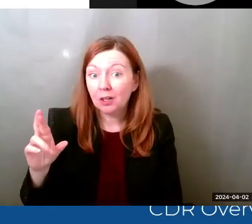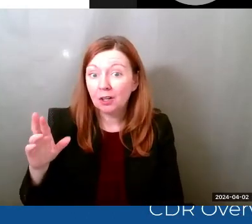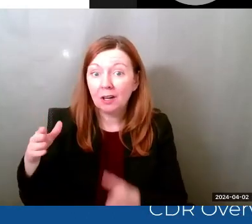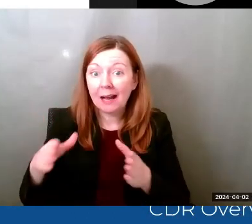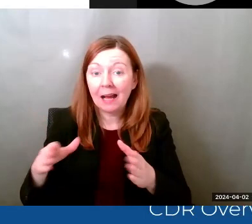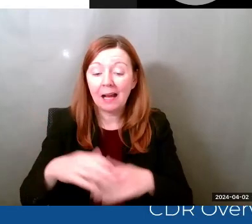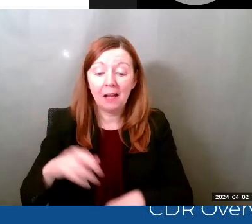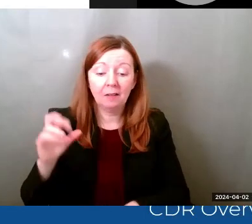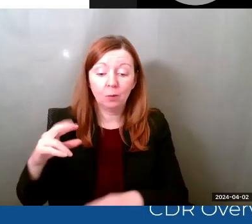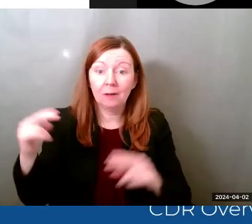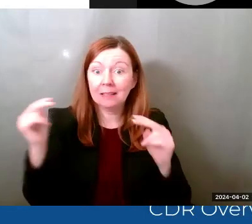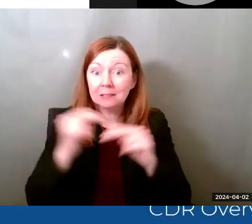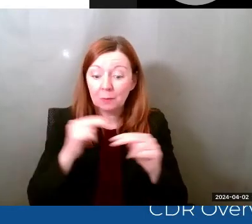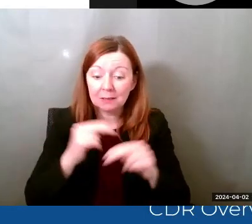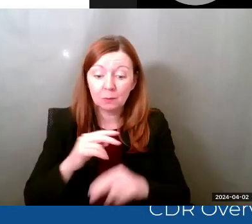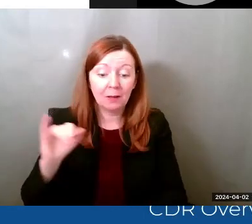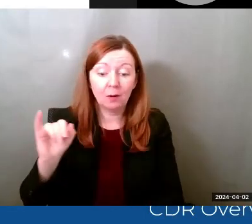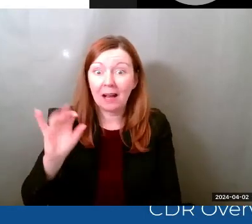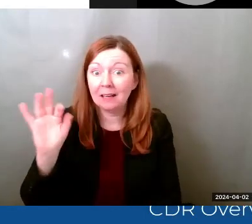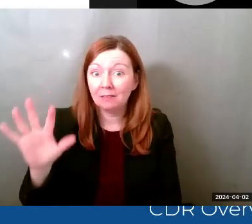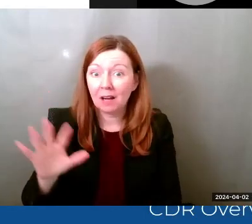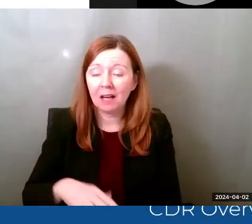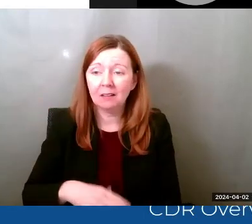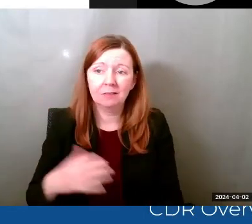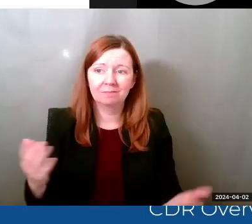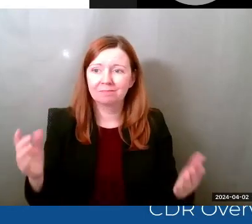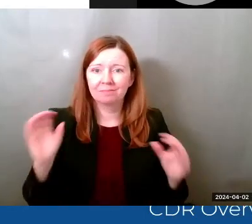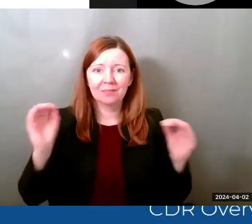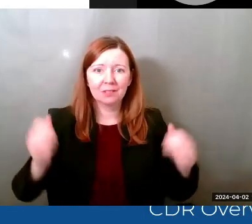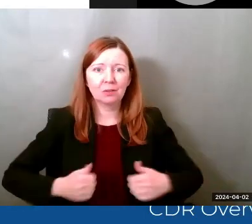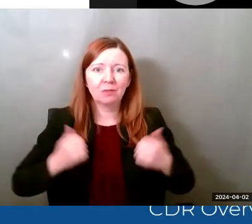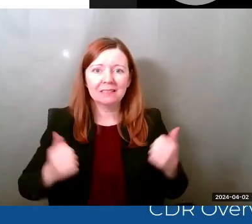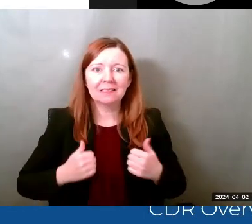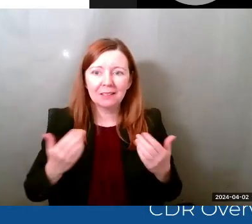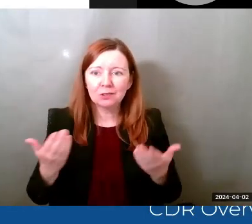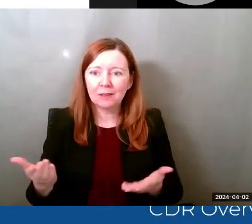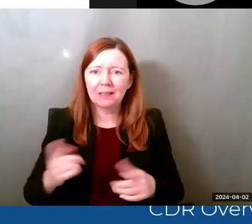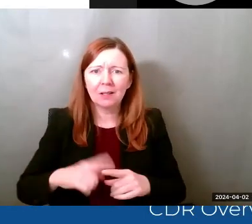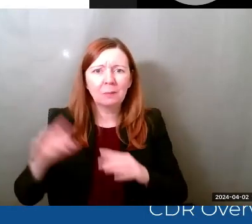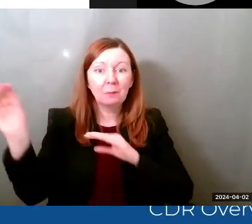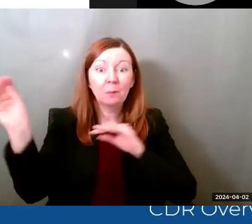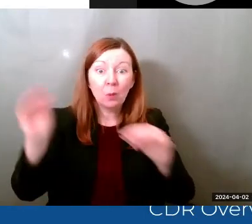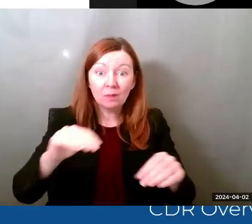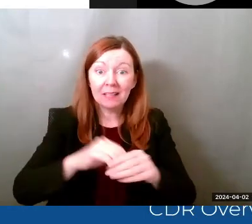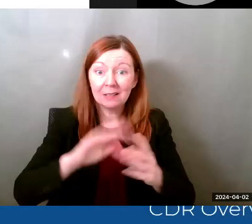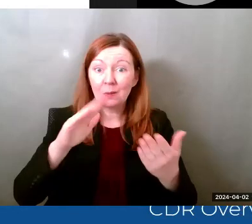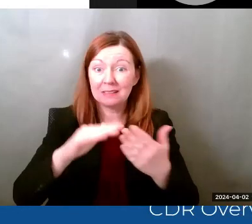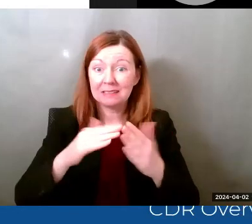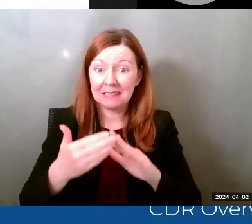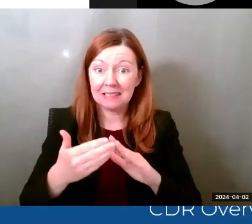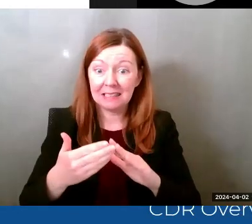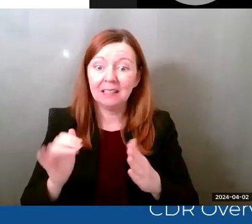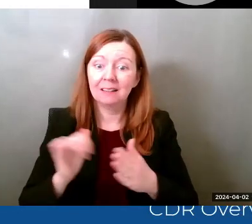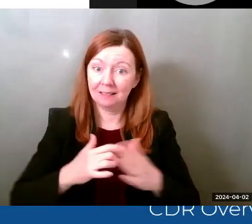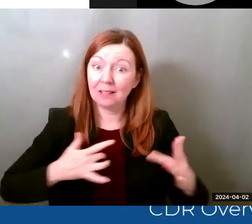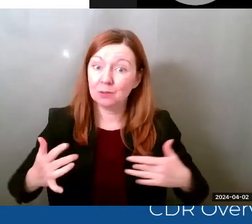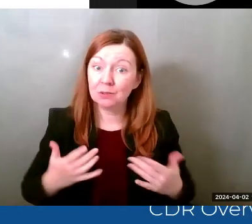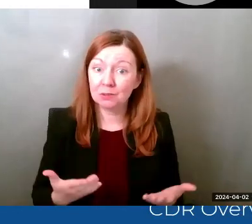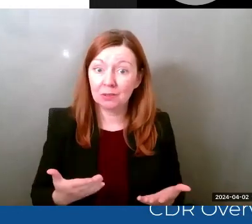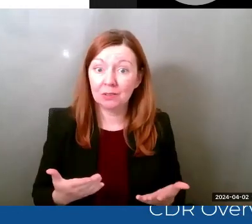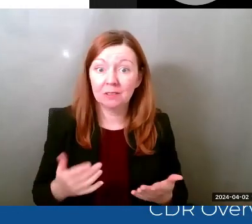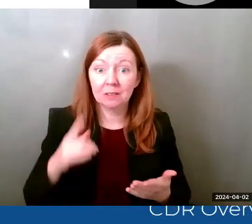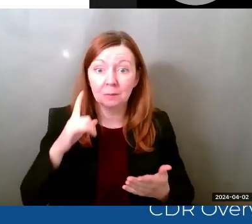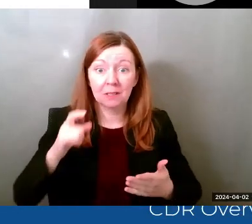out towards the Expressway or I-95, there's no residential. But by you moving into the city, that's a concern,